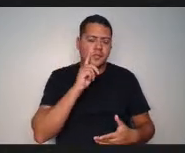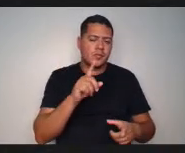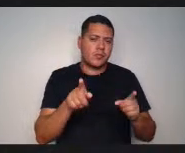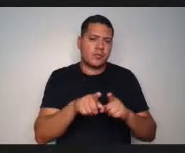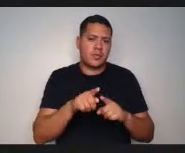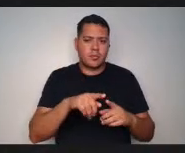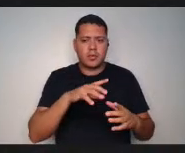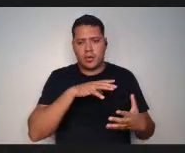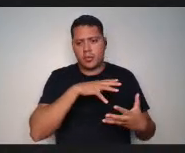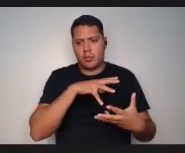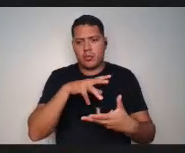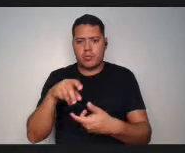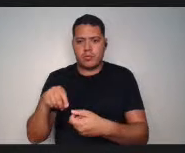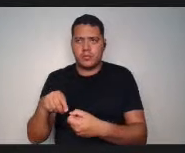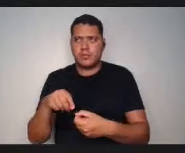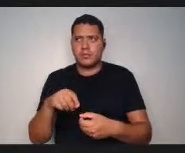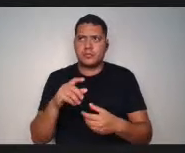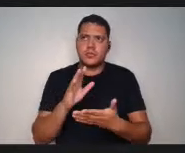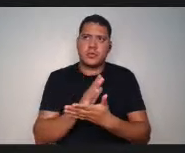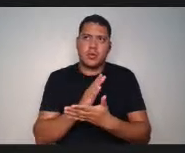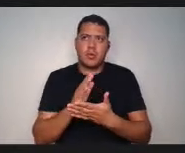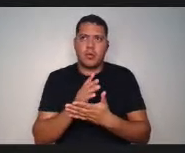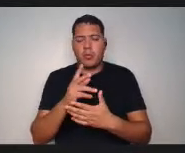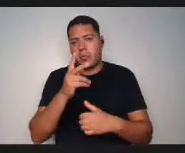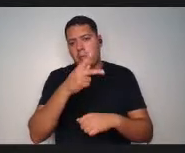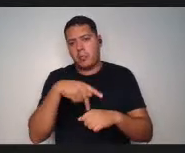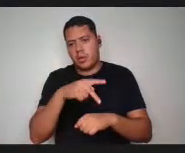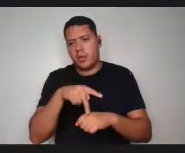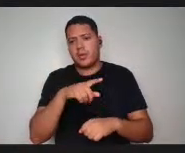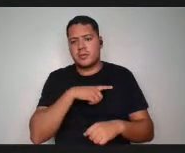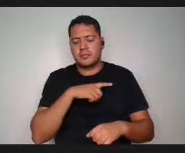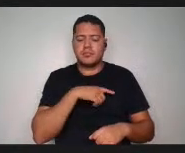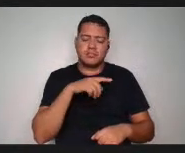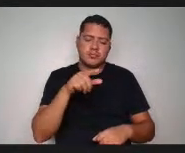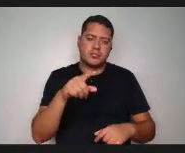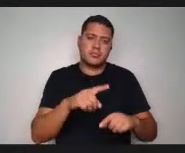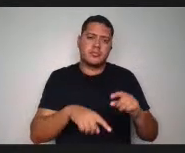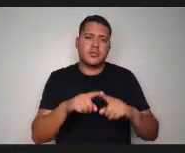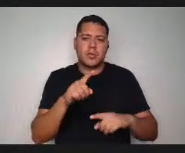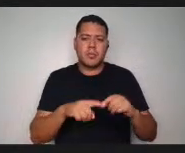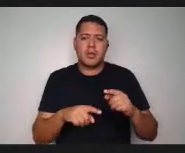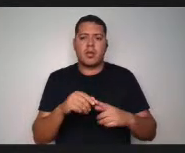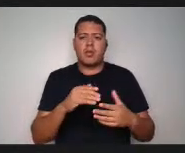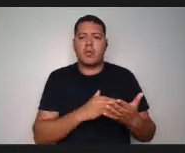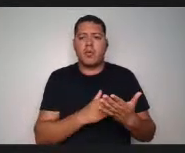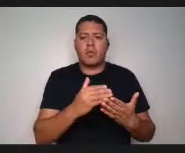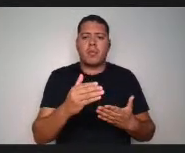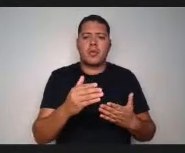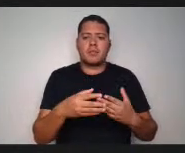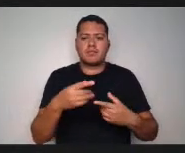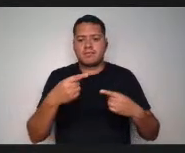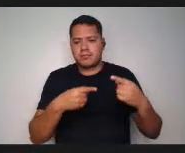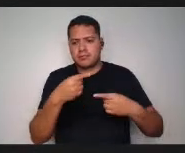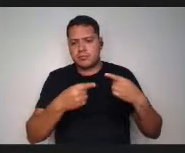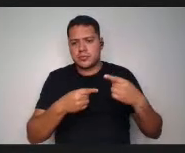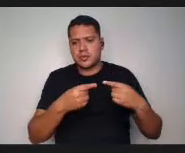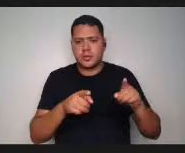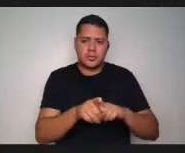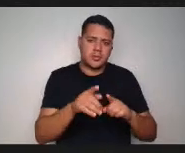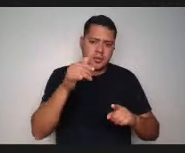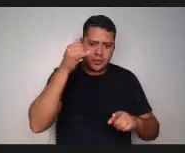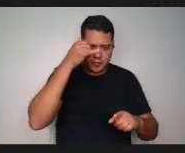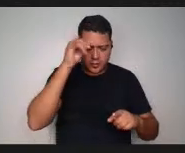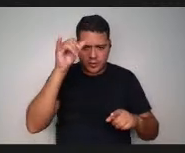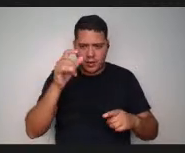most countries have these mechanisms in place to begin to address and prevent work stress. One of the